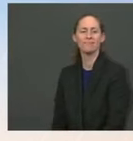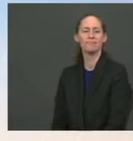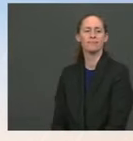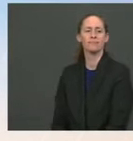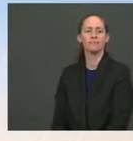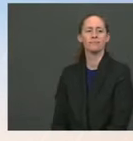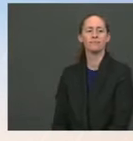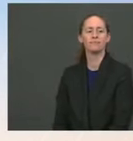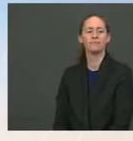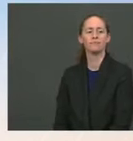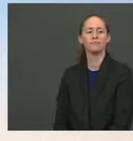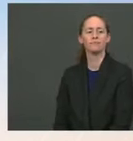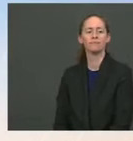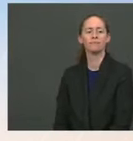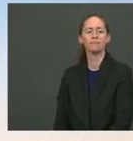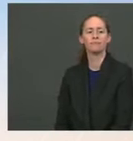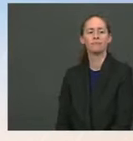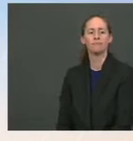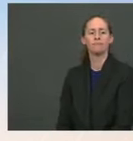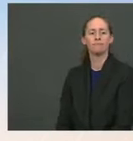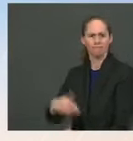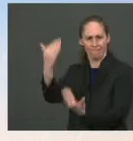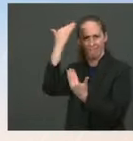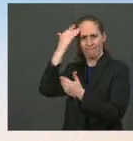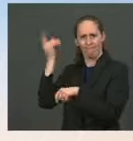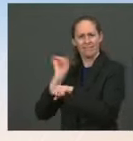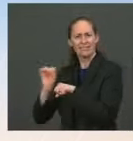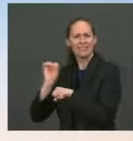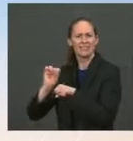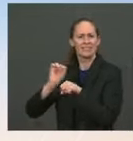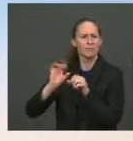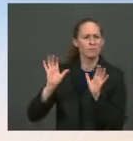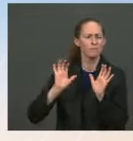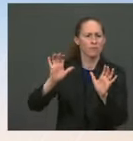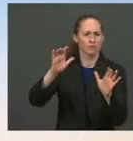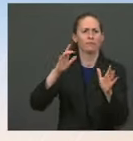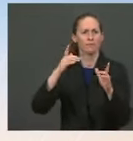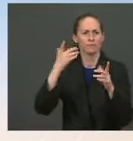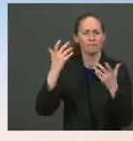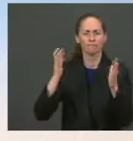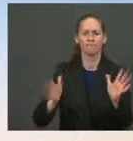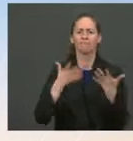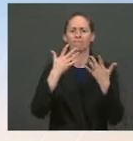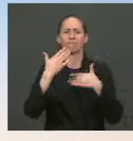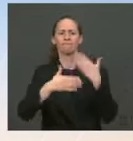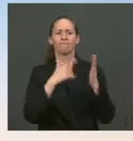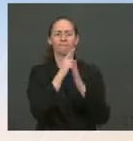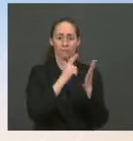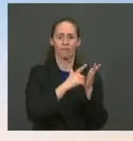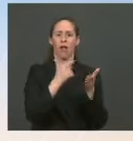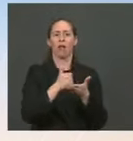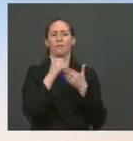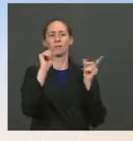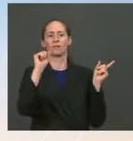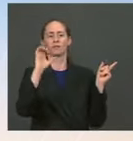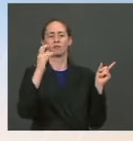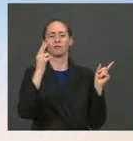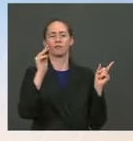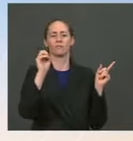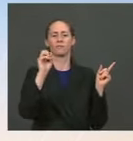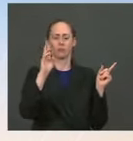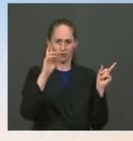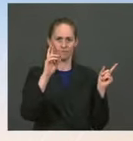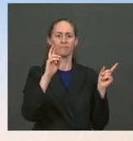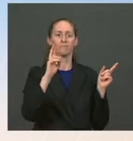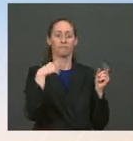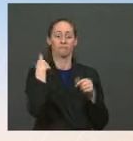this infrastructure bill, we know that Leader Schumer wanted a vote in the Senate on the much larger social spending bill by Thanksgiving. That's what he's hoping